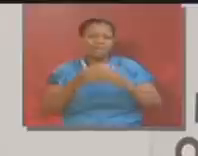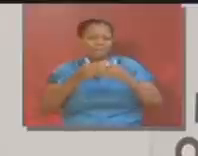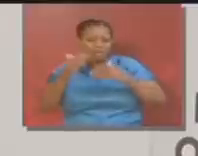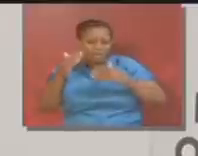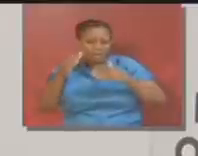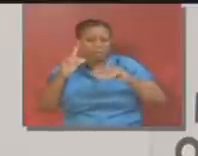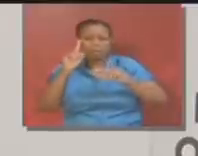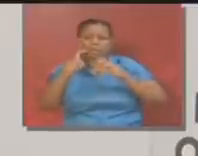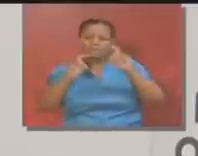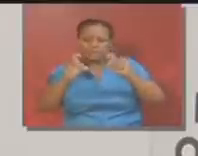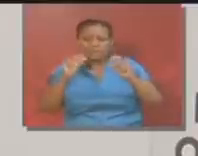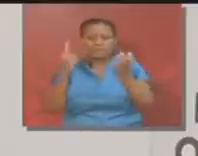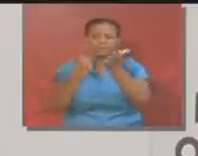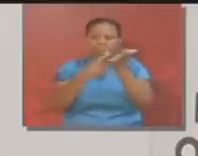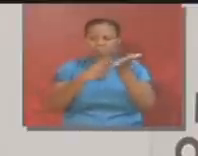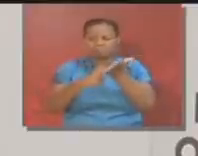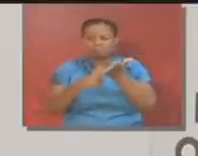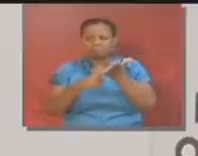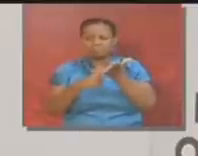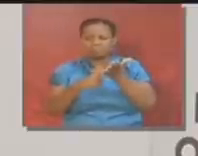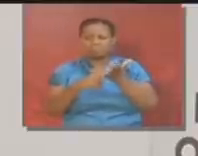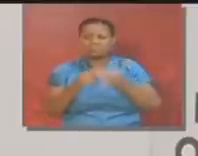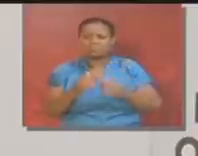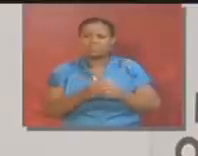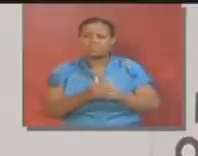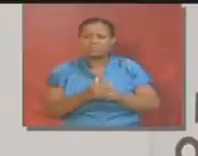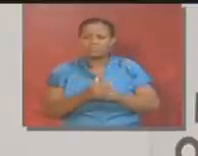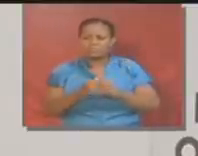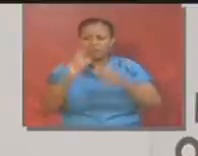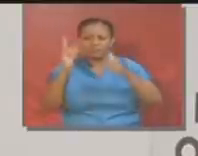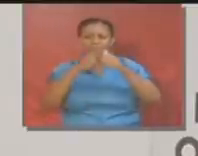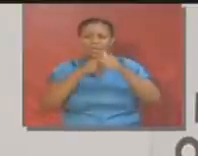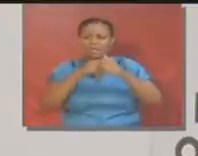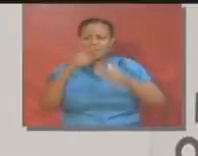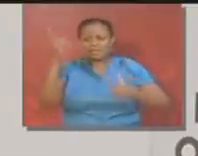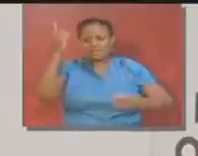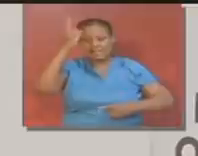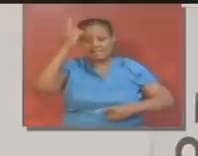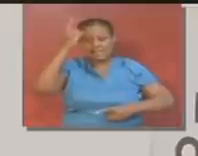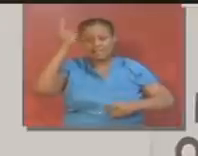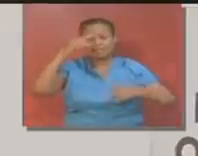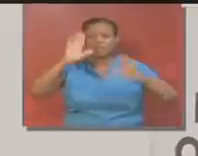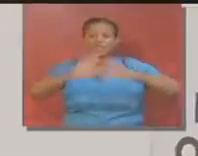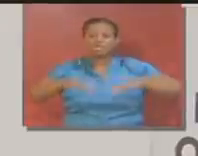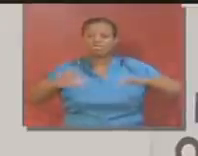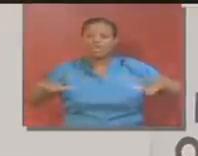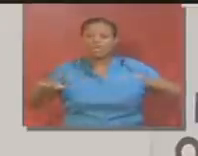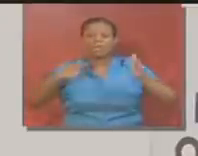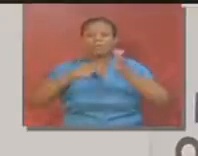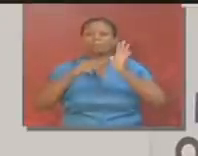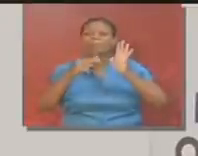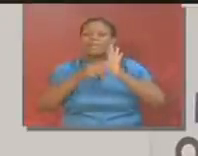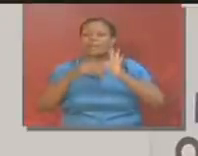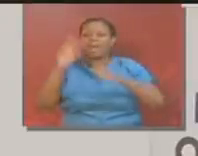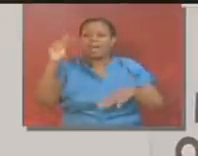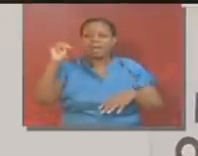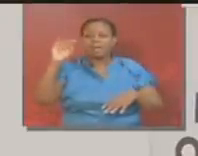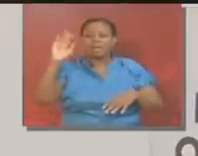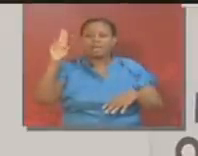into MIS-C. I mean, we talk about MIS-C all the time, but I want to let us really break it down and understand what we're talking about. So